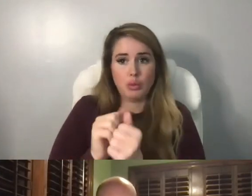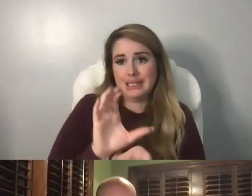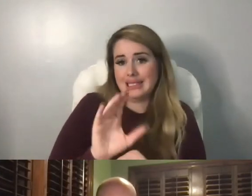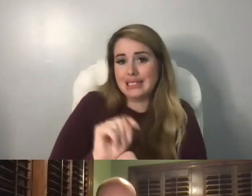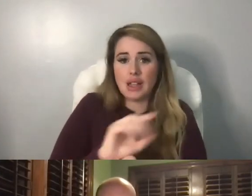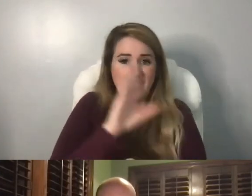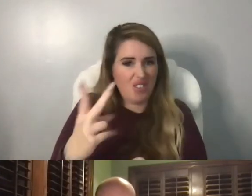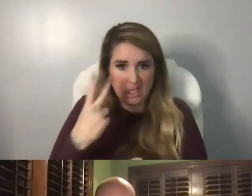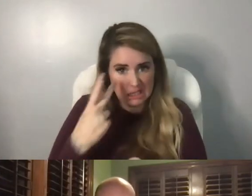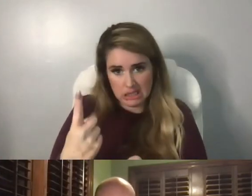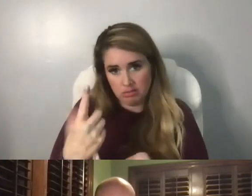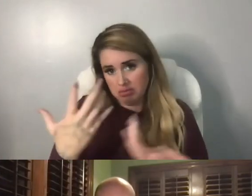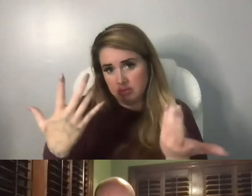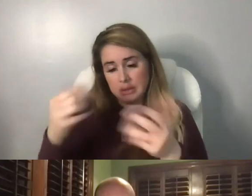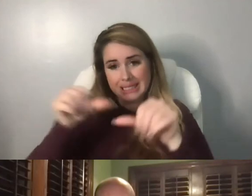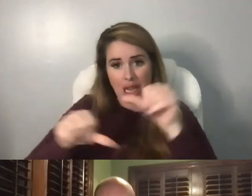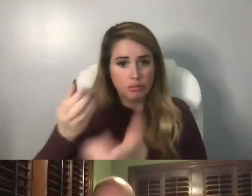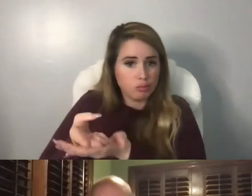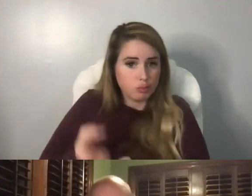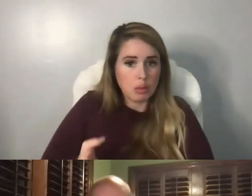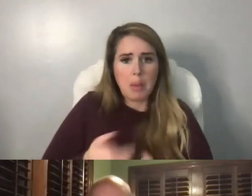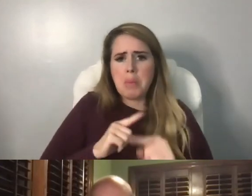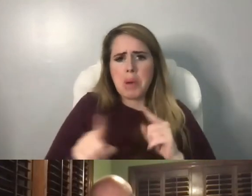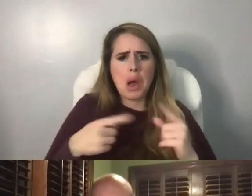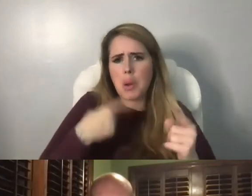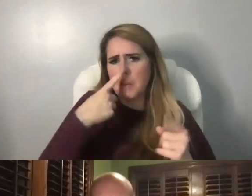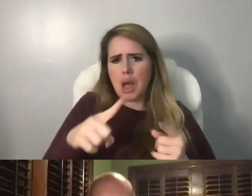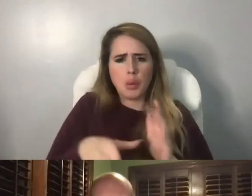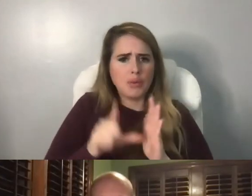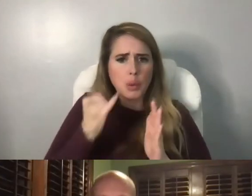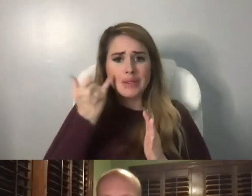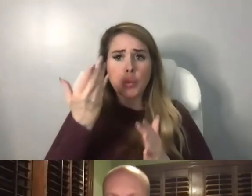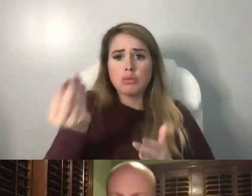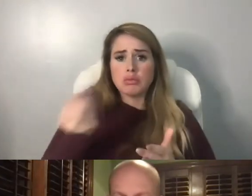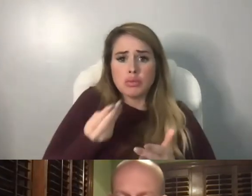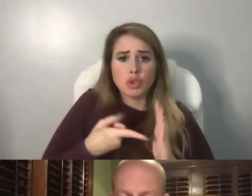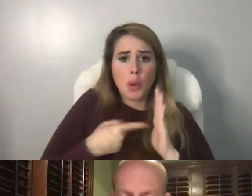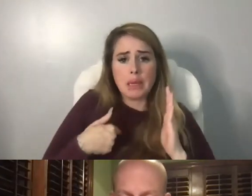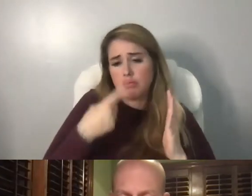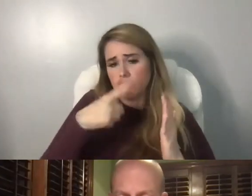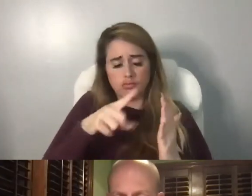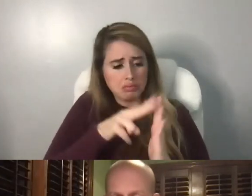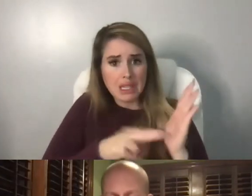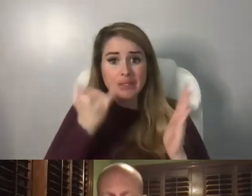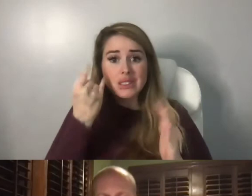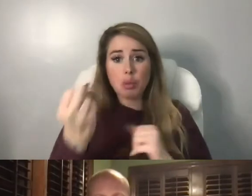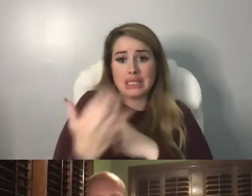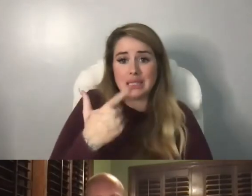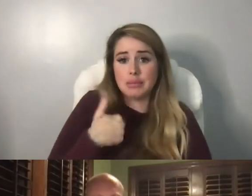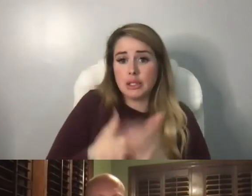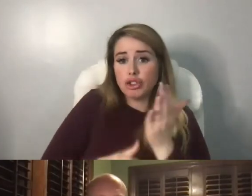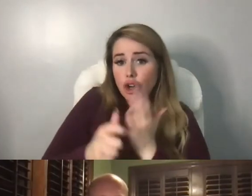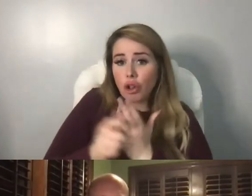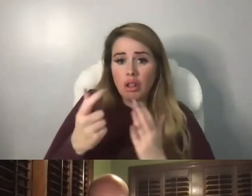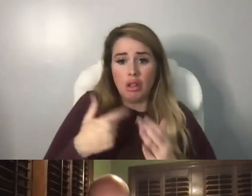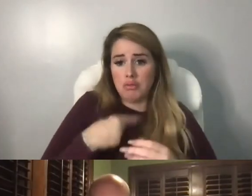be very willing to review one if it came across my desk, or I saw one in a journal, or somebody emailed them to me. I'm very open